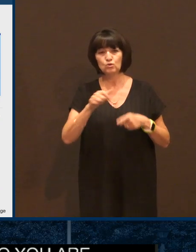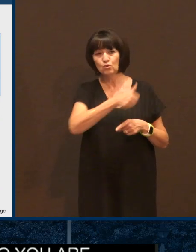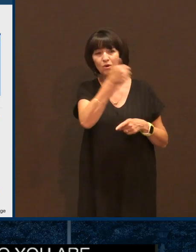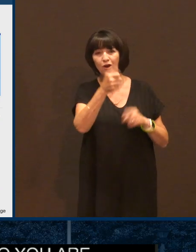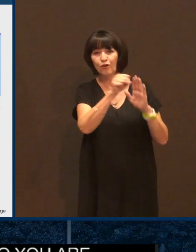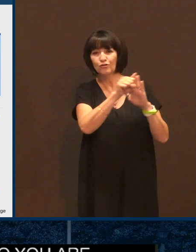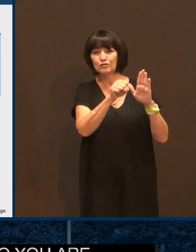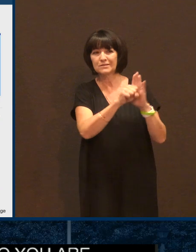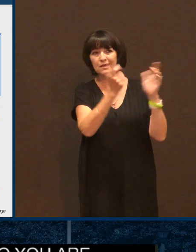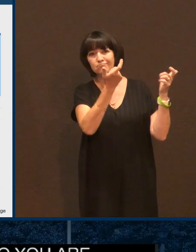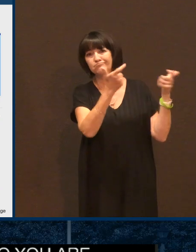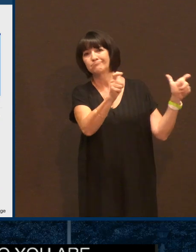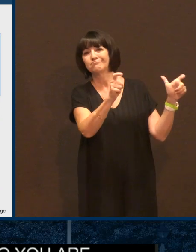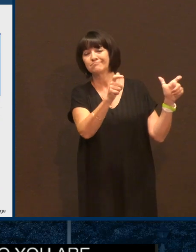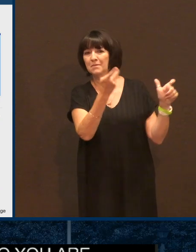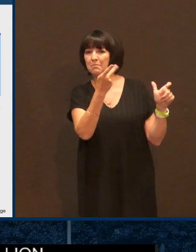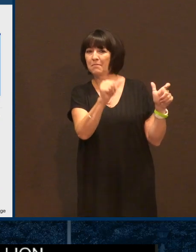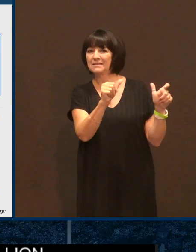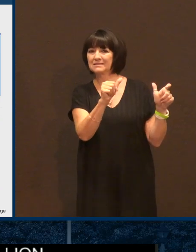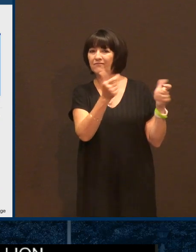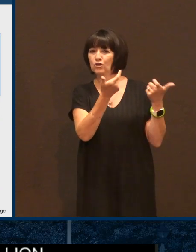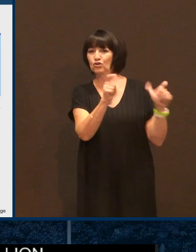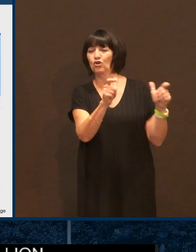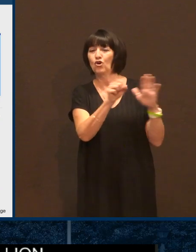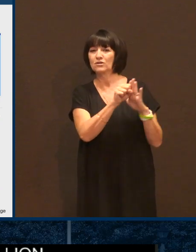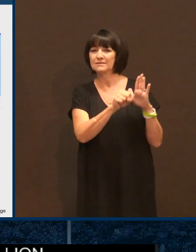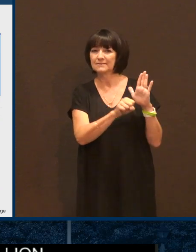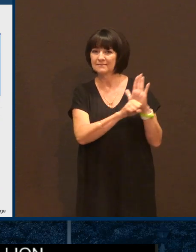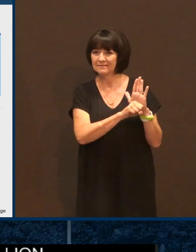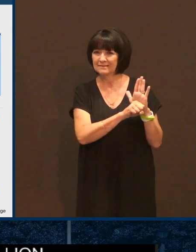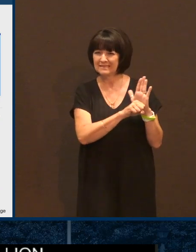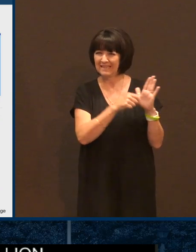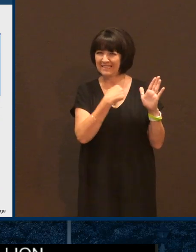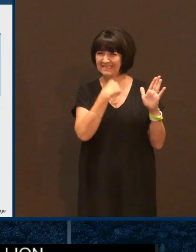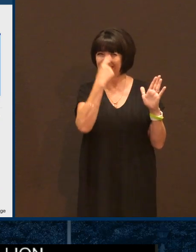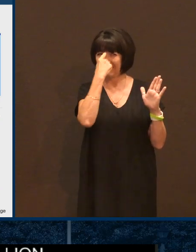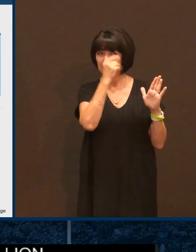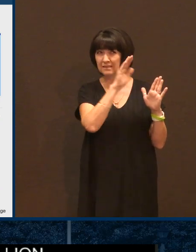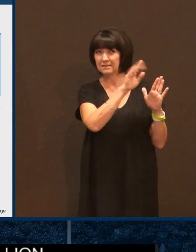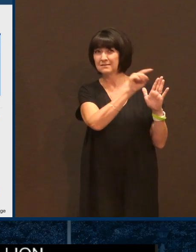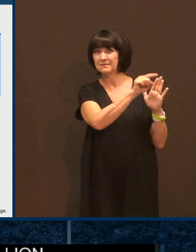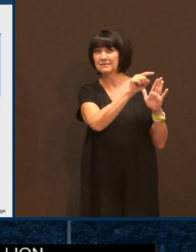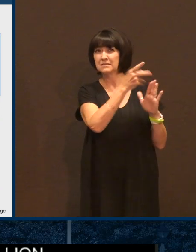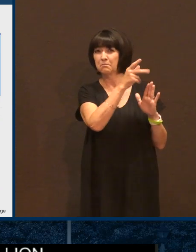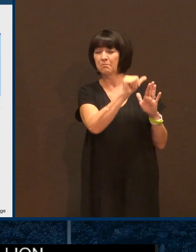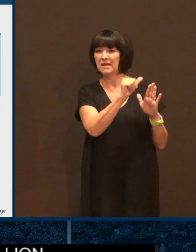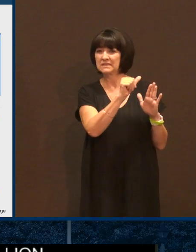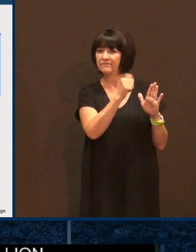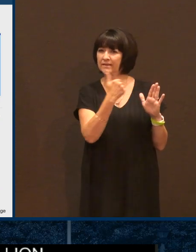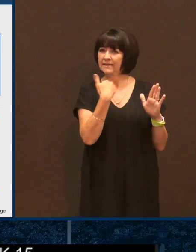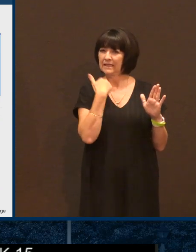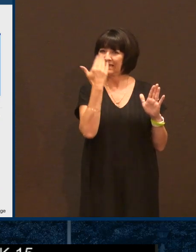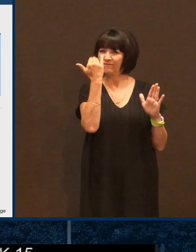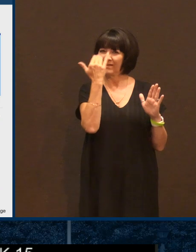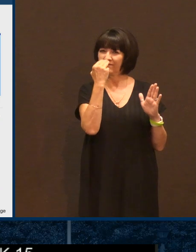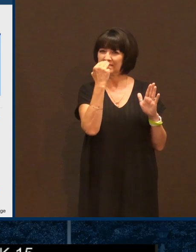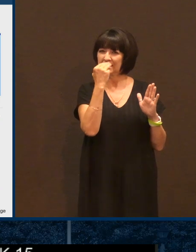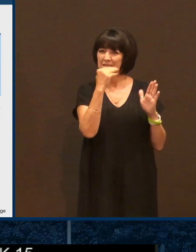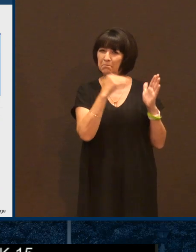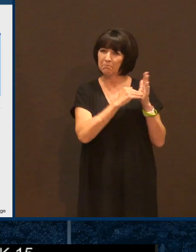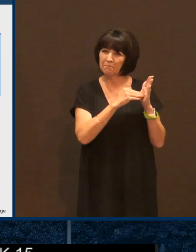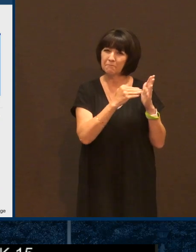state like Pennsylvania, which has, I think, 15 million or some very high number, higher